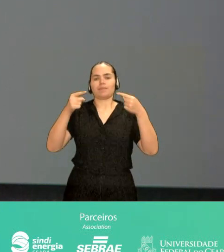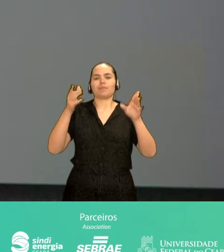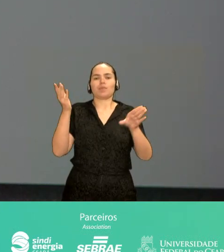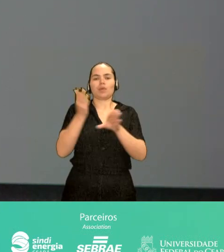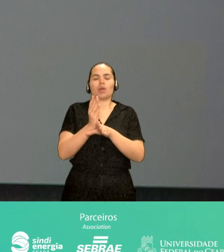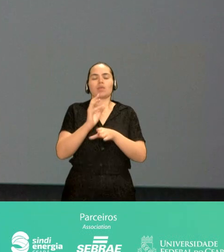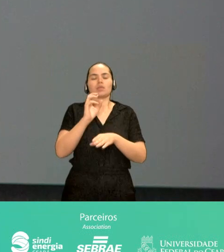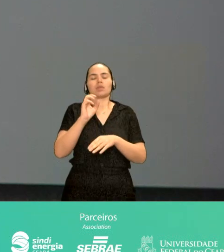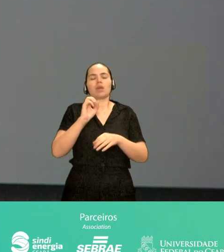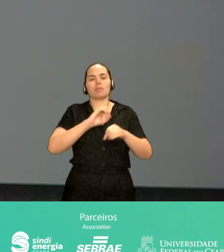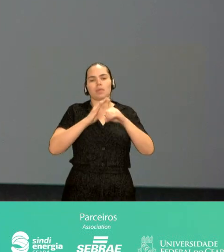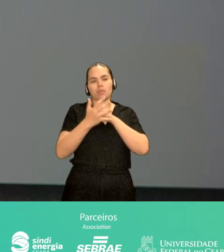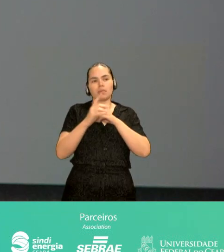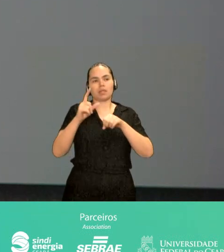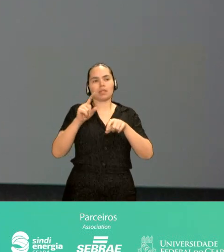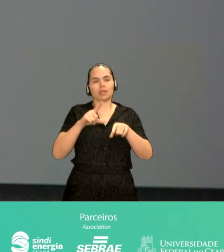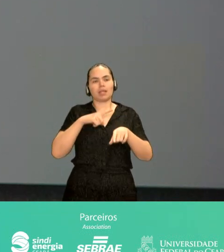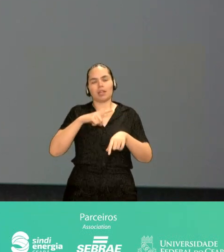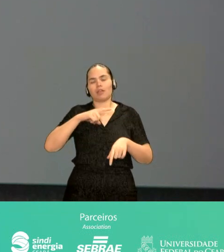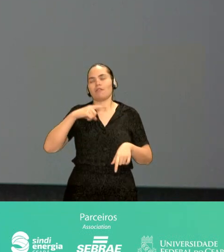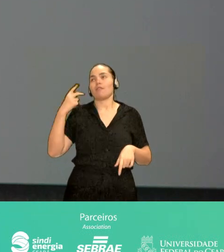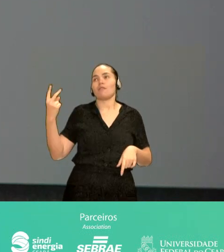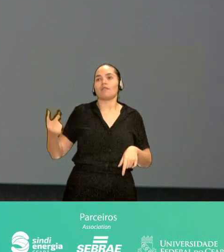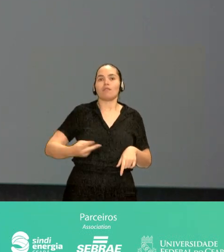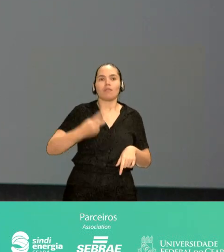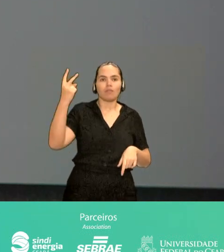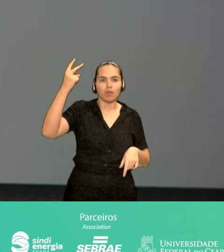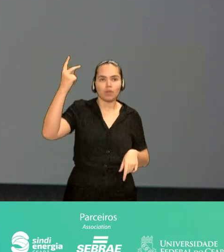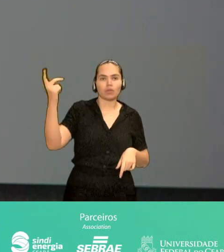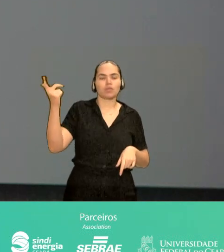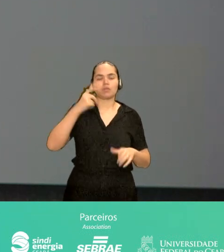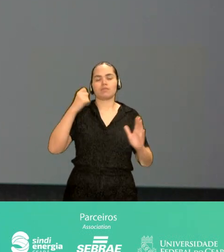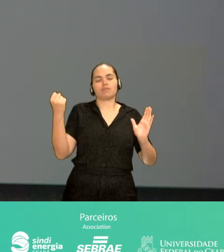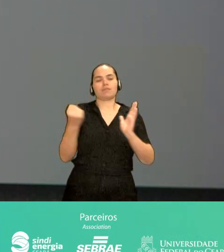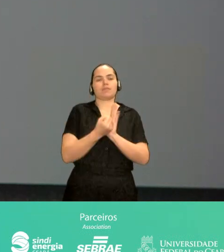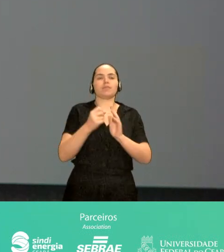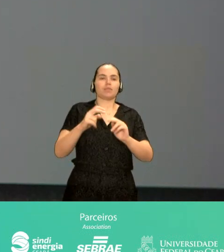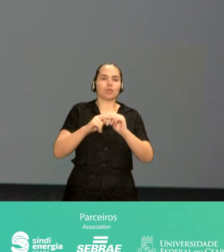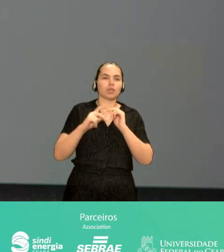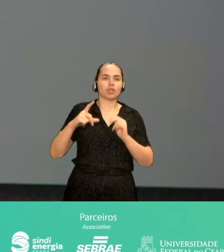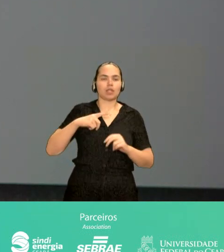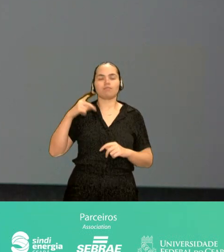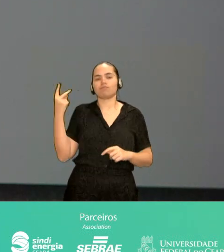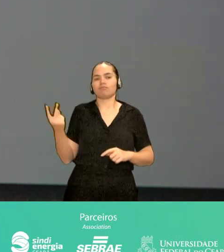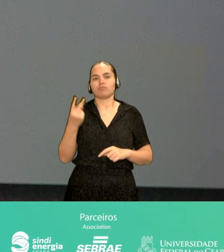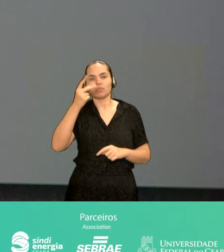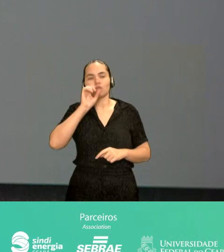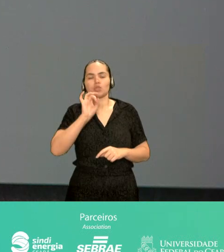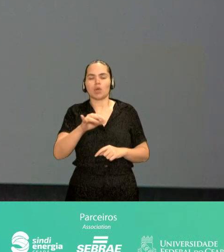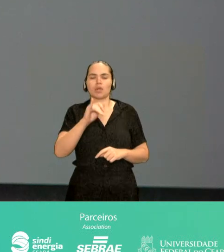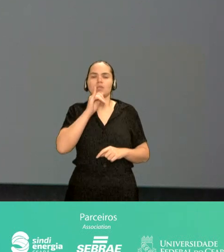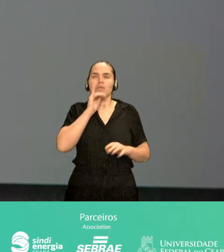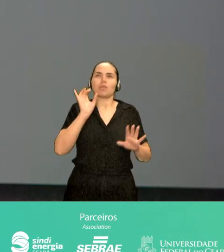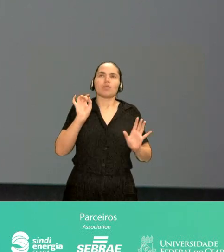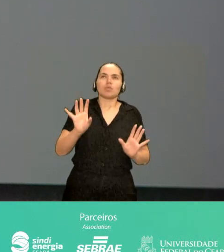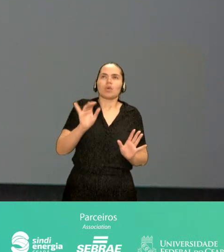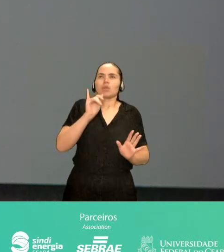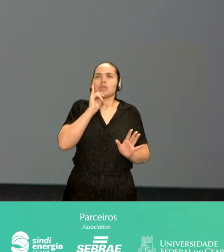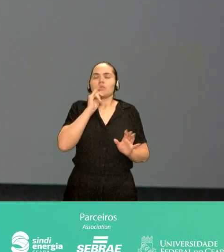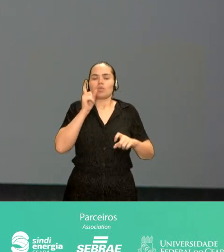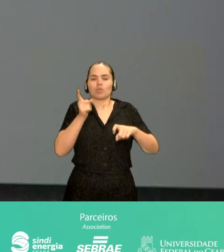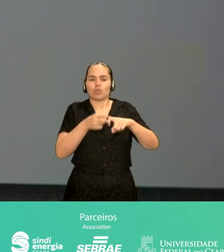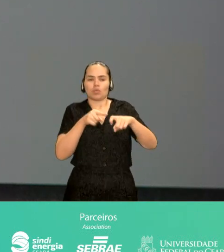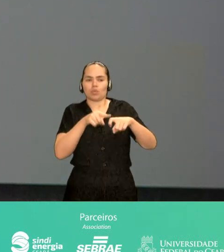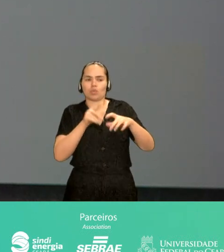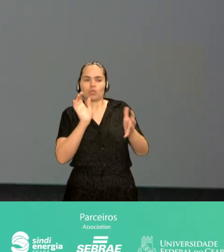been added, and this very pure oxygen has a great value not only for medicine but for all the